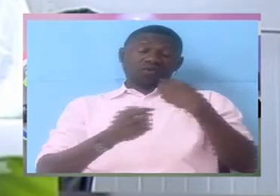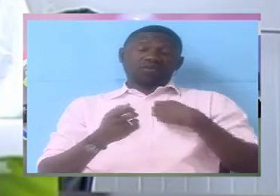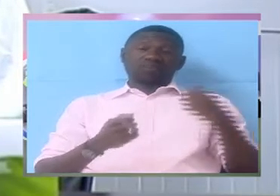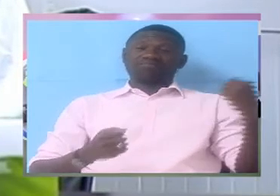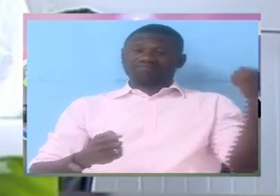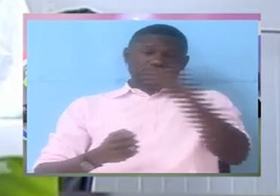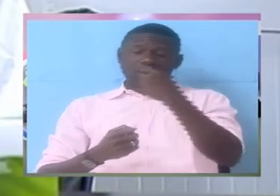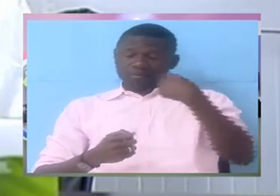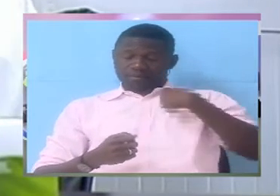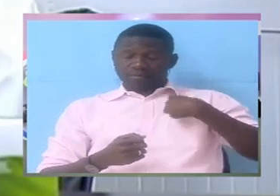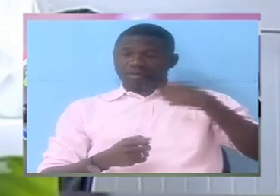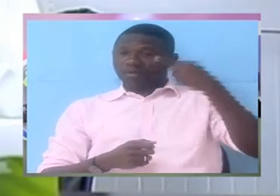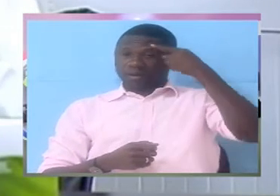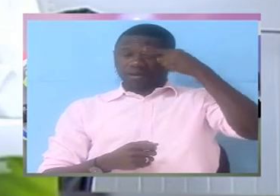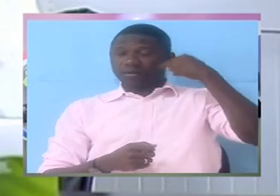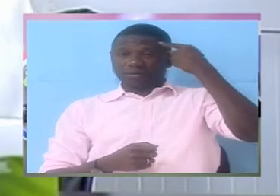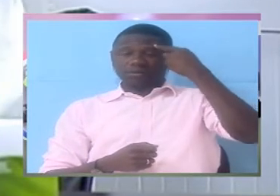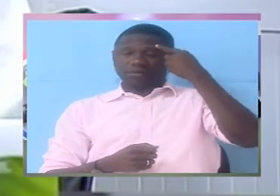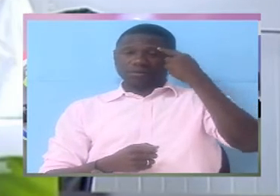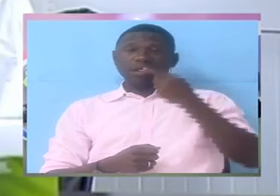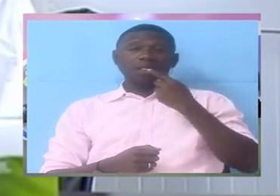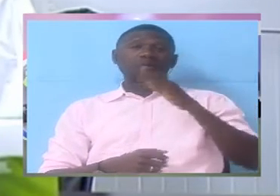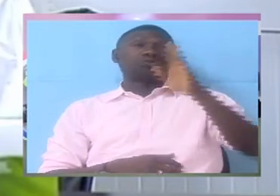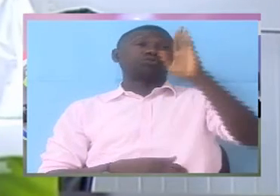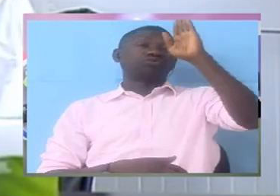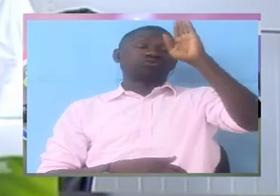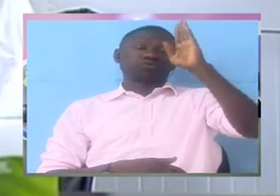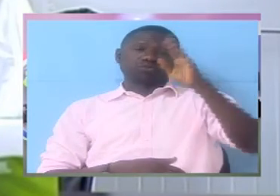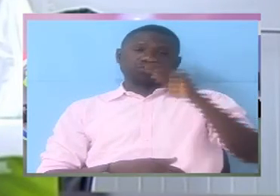eyes. Honest to God and heavens.